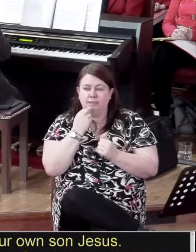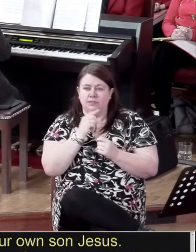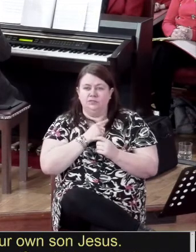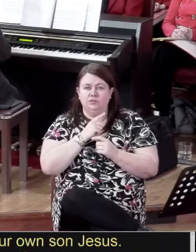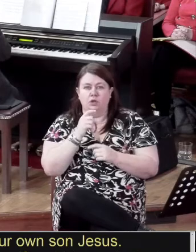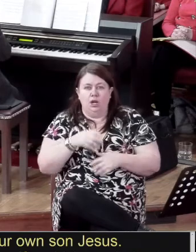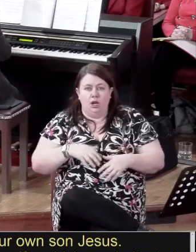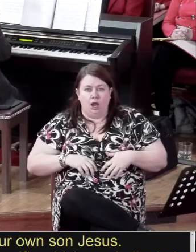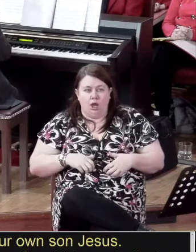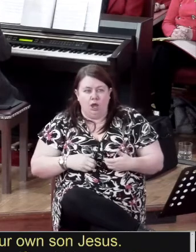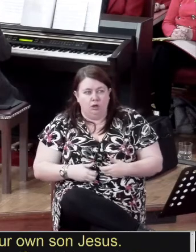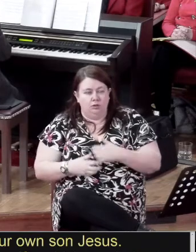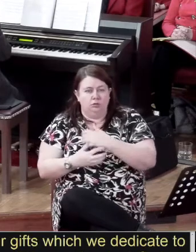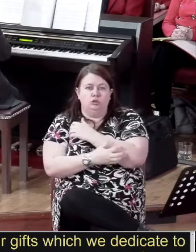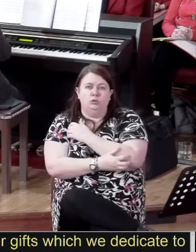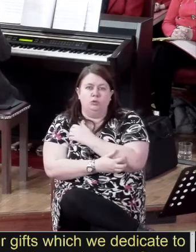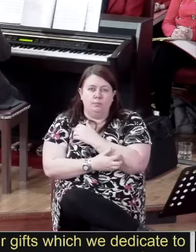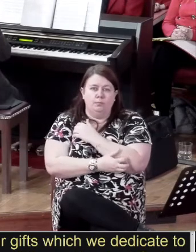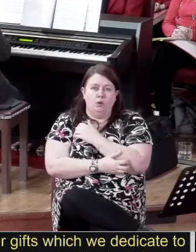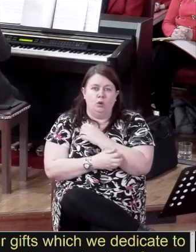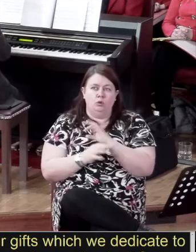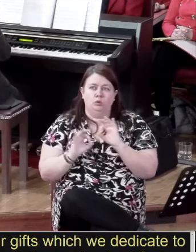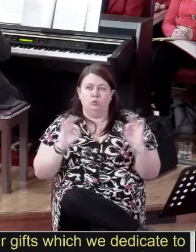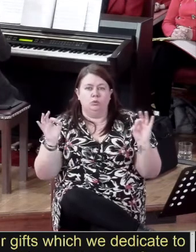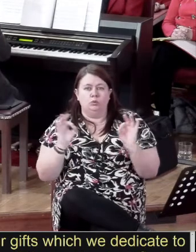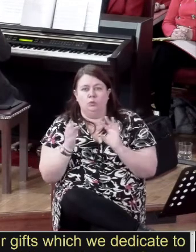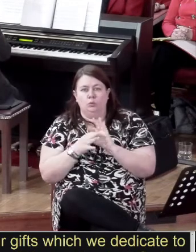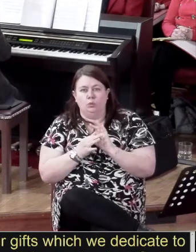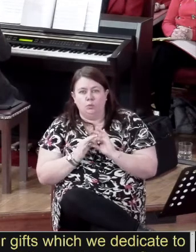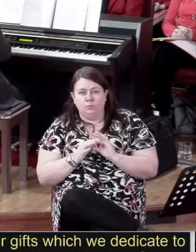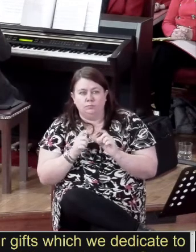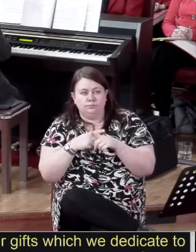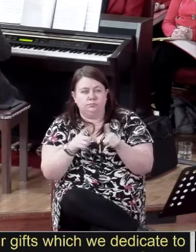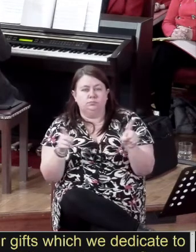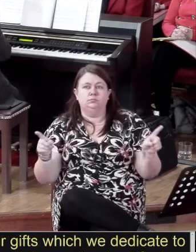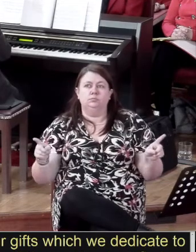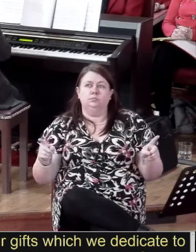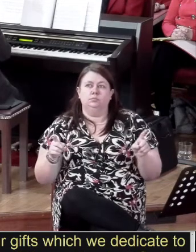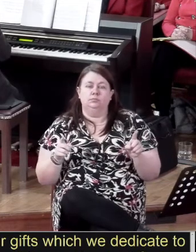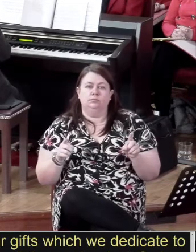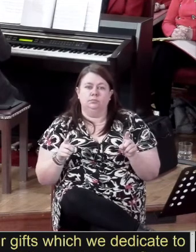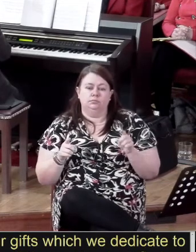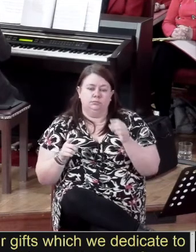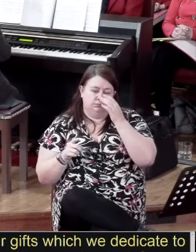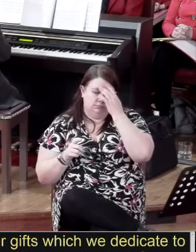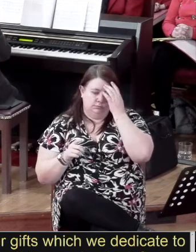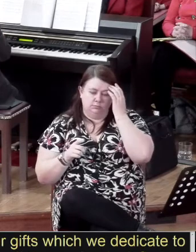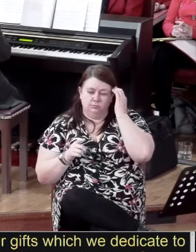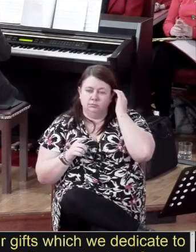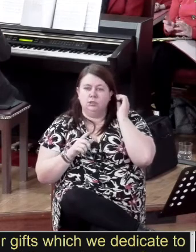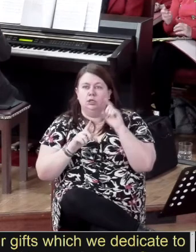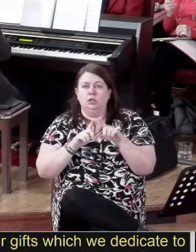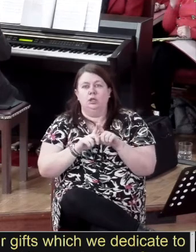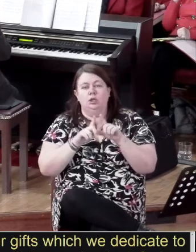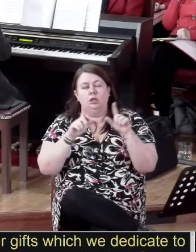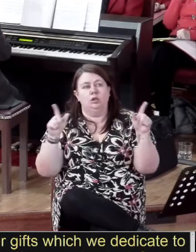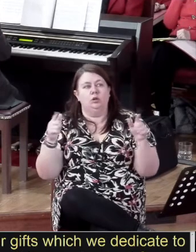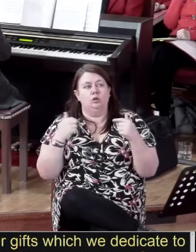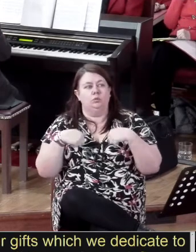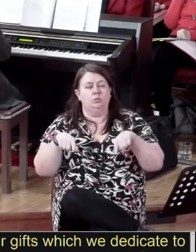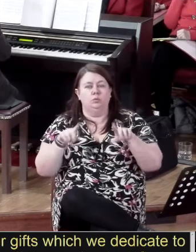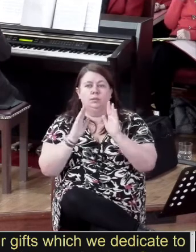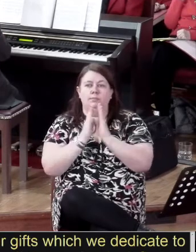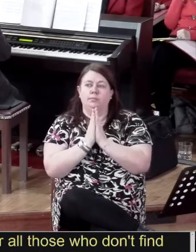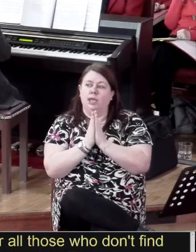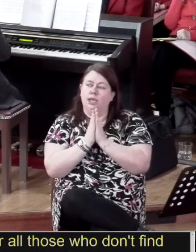continues to be so much turmoil and sadness. Lord, we do pray to you for those who govern